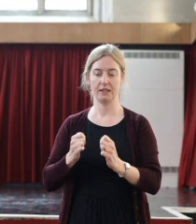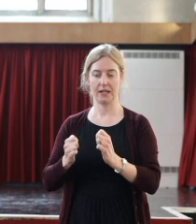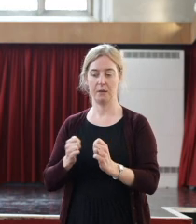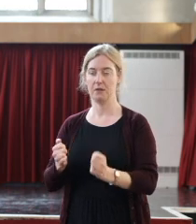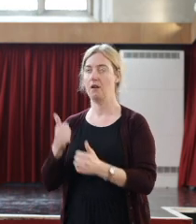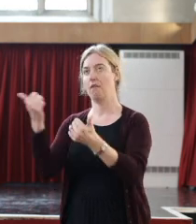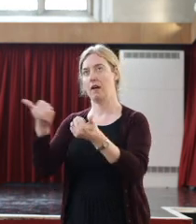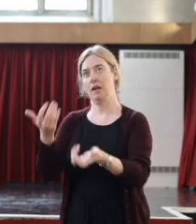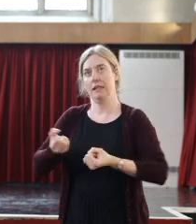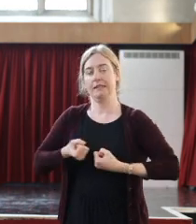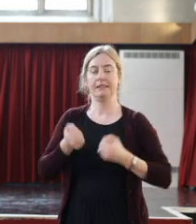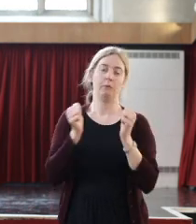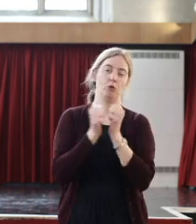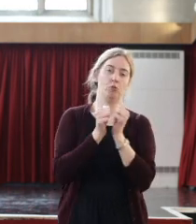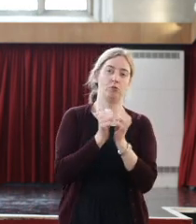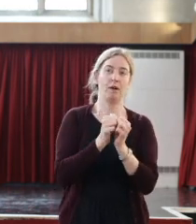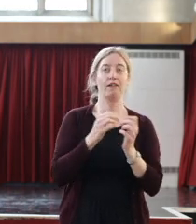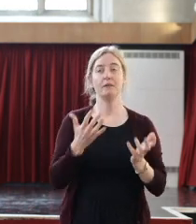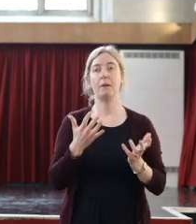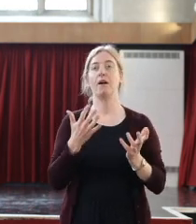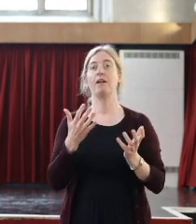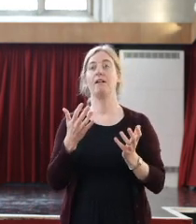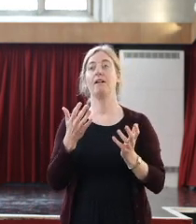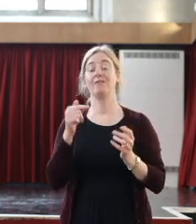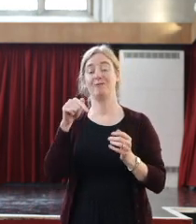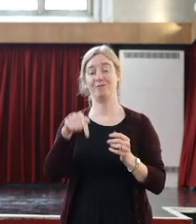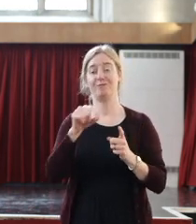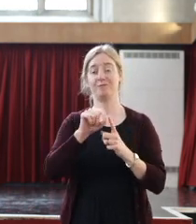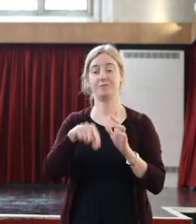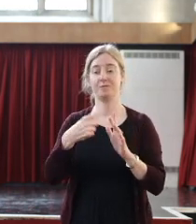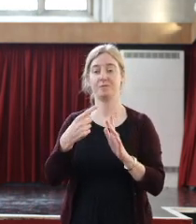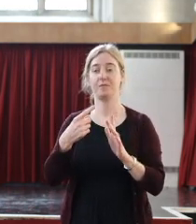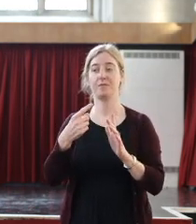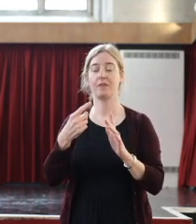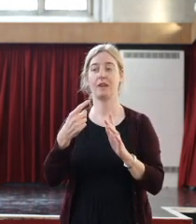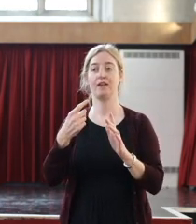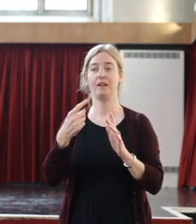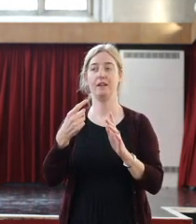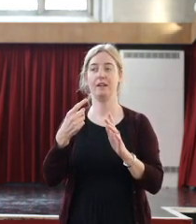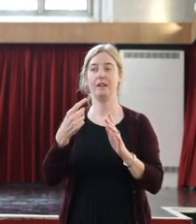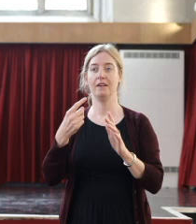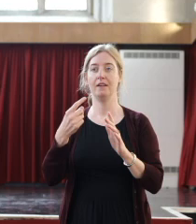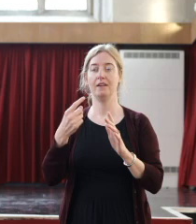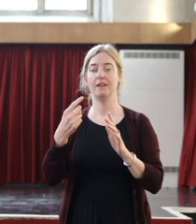compromises. In the end, with a project like this, it is very